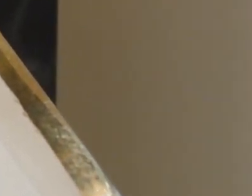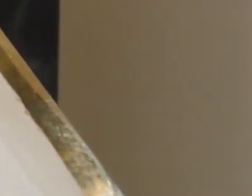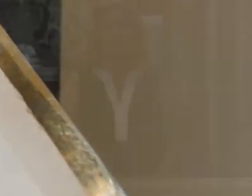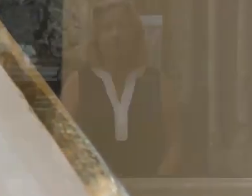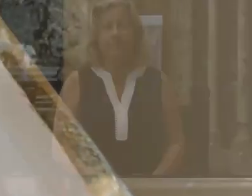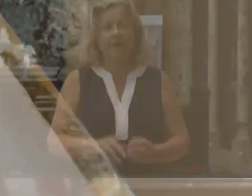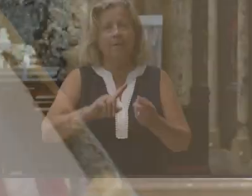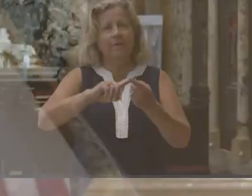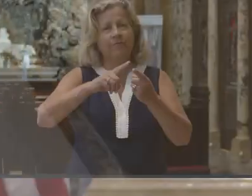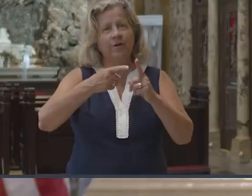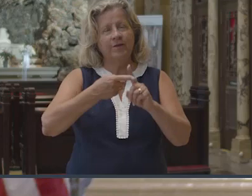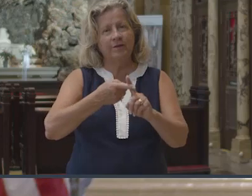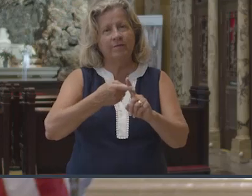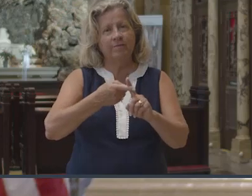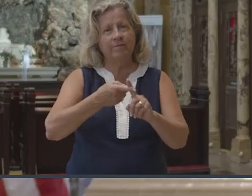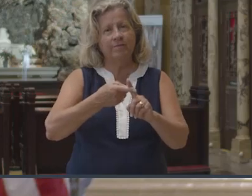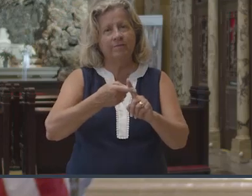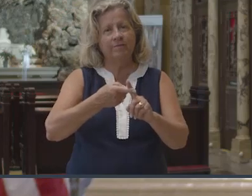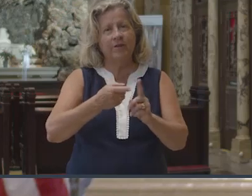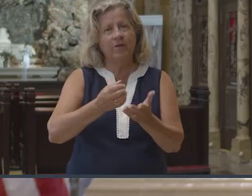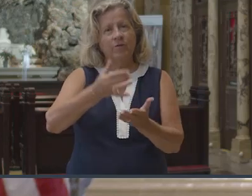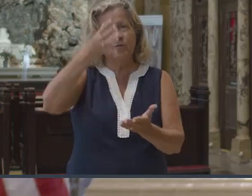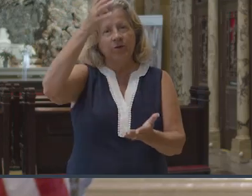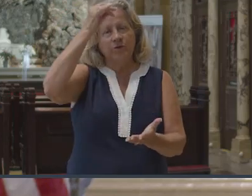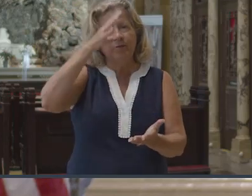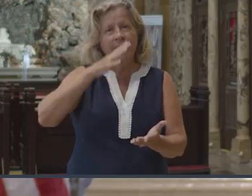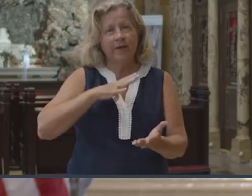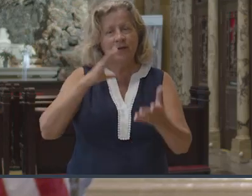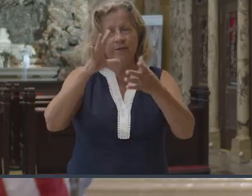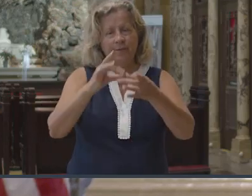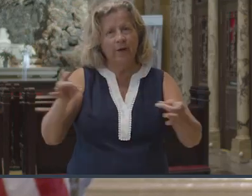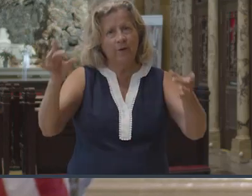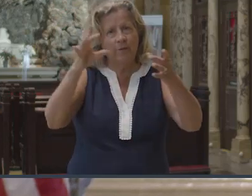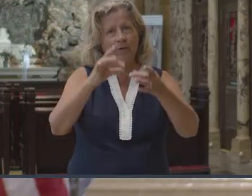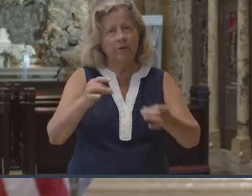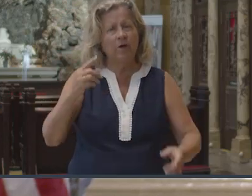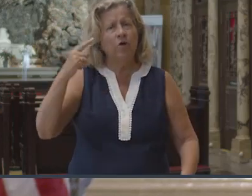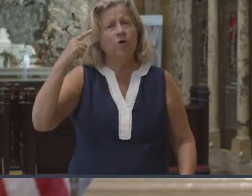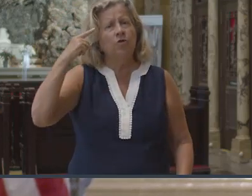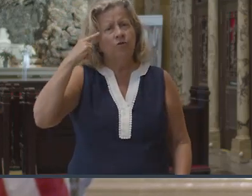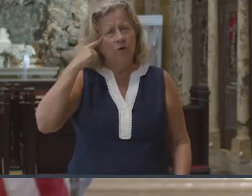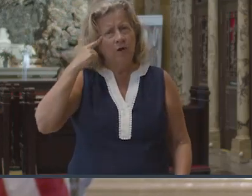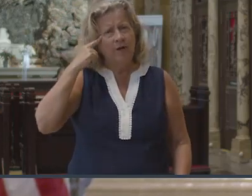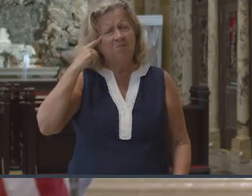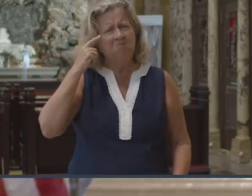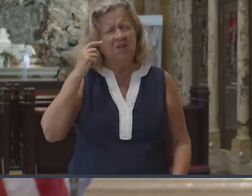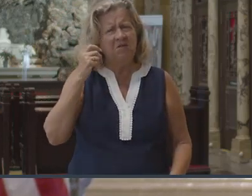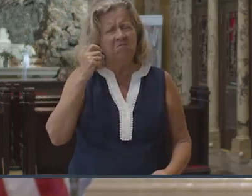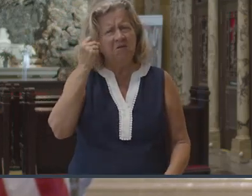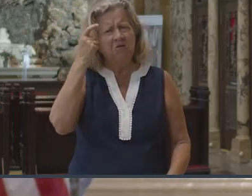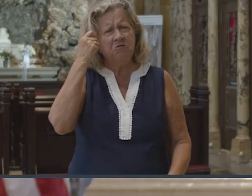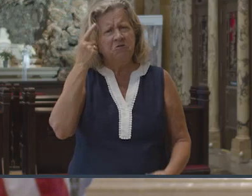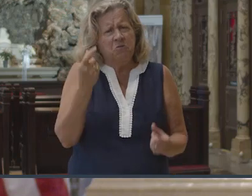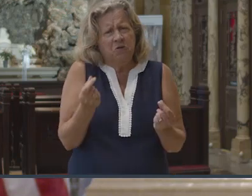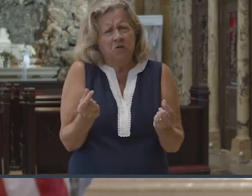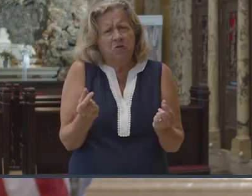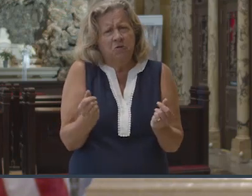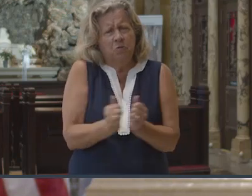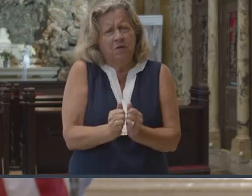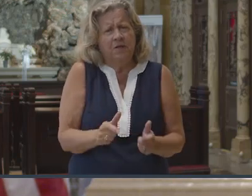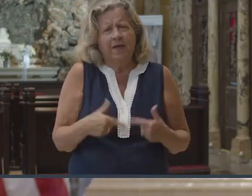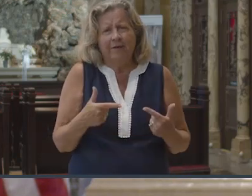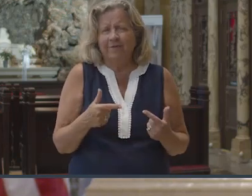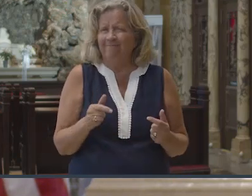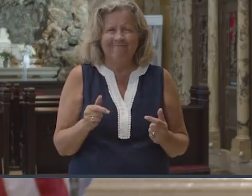My friends, the rich man in today's parable thought he had it all figured out. Not